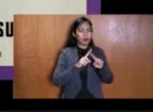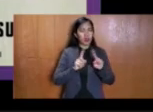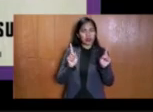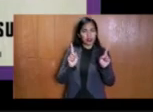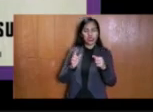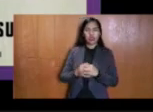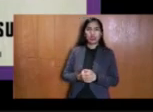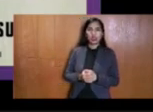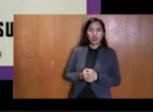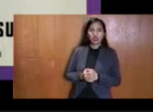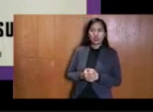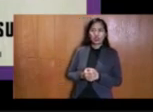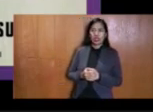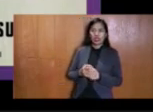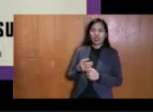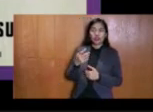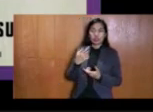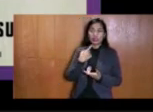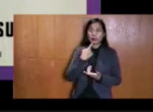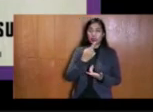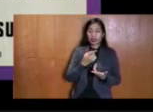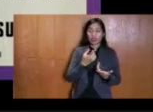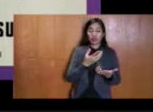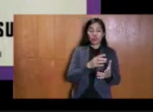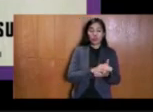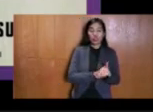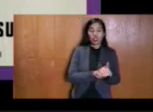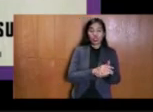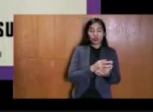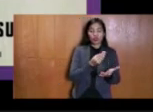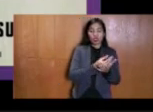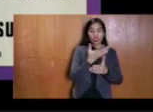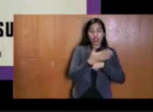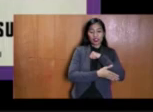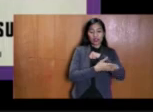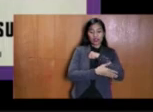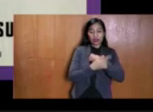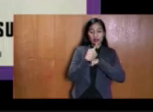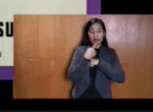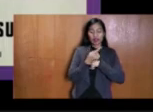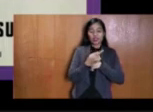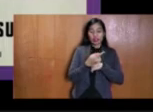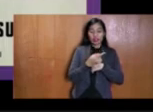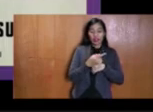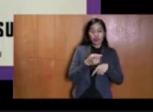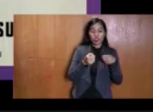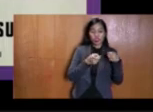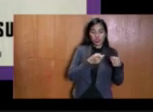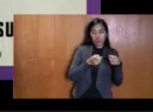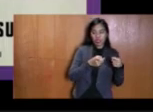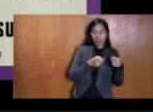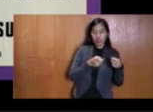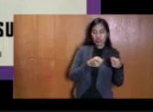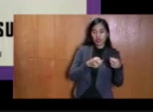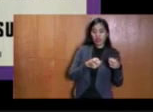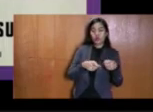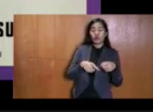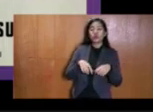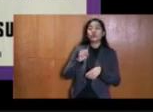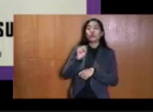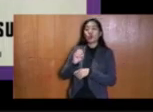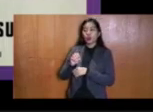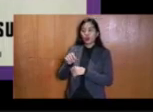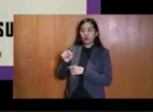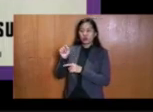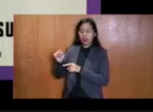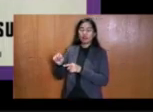by developing countries that regulate us so that the developing countries would not be able to outpace you or to catch up with you.